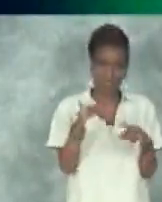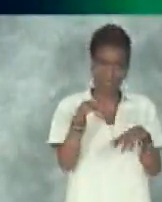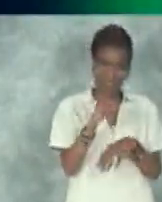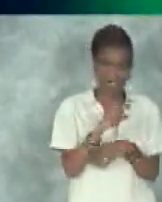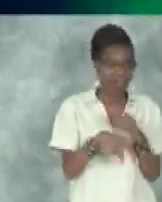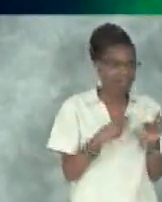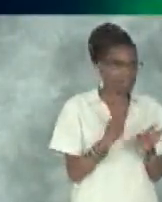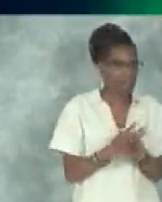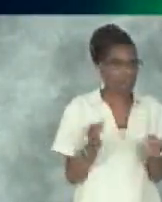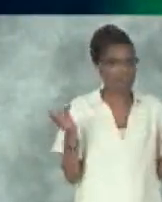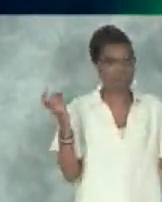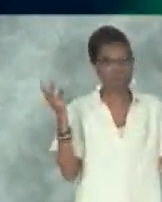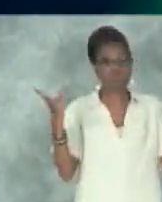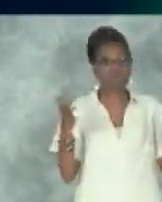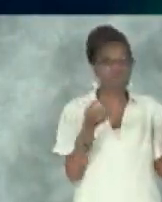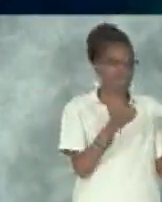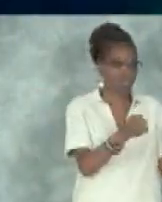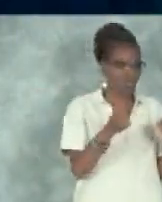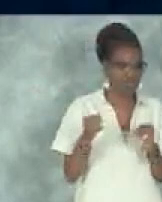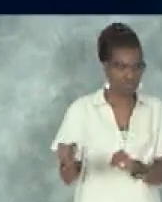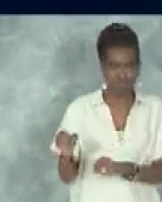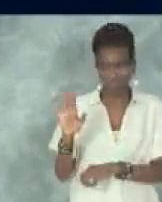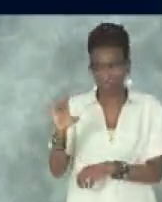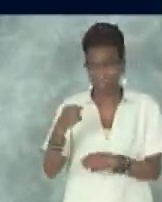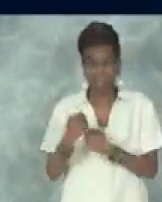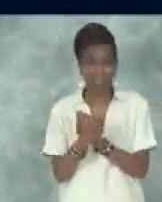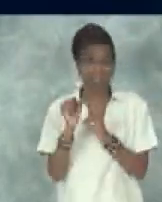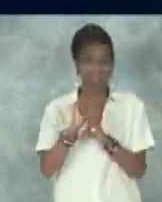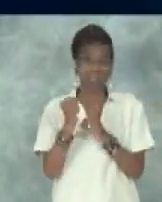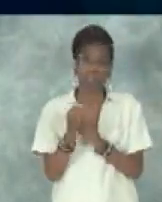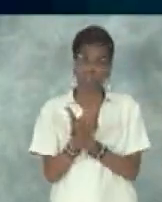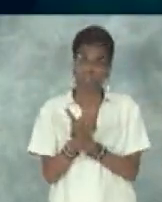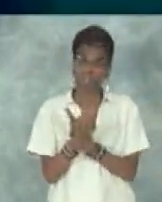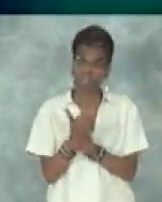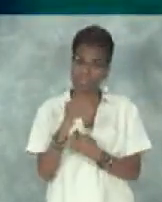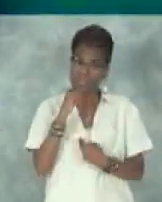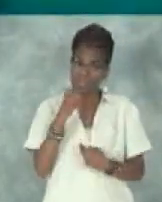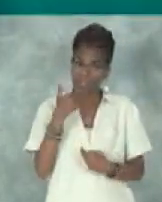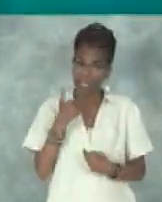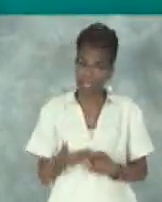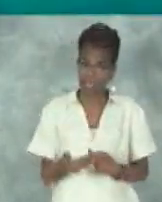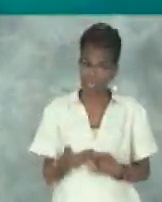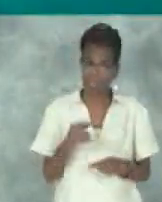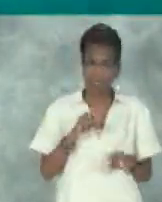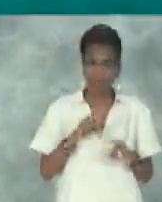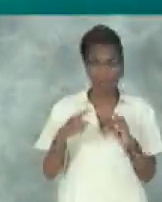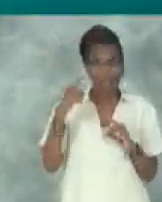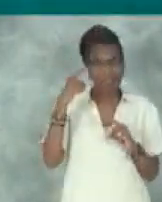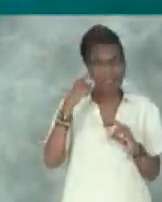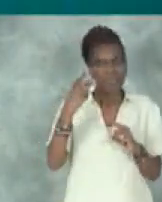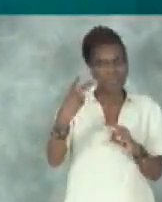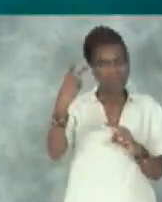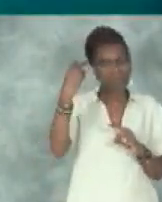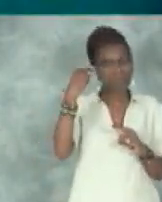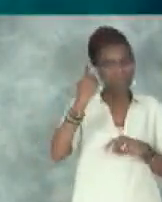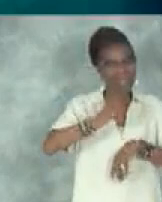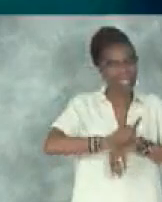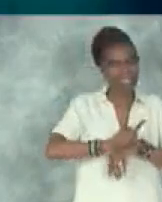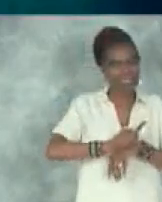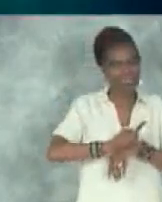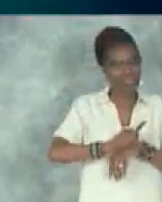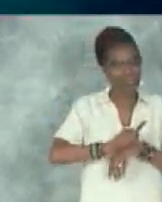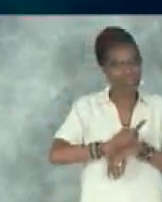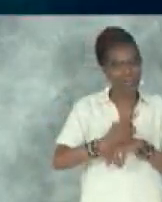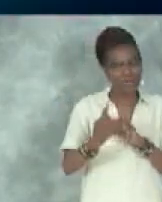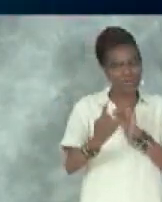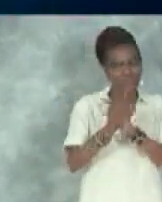it looks maybe in your situation right now, just go on back and remember that day. Because the one